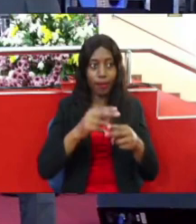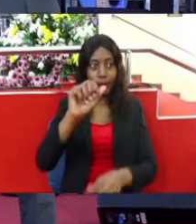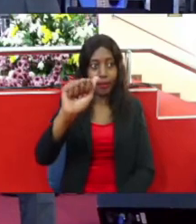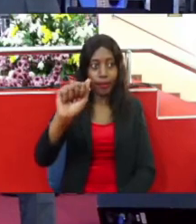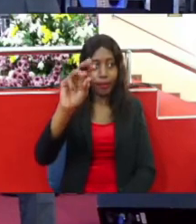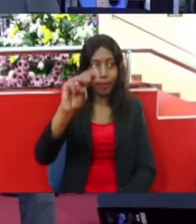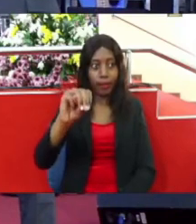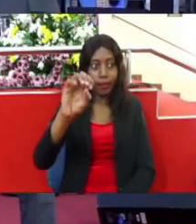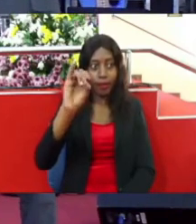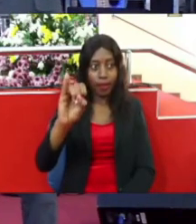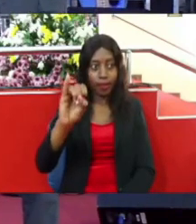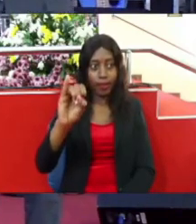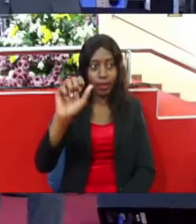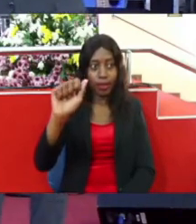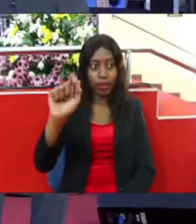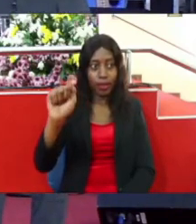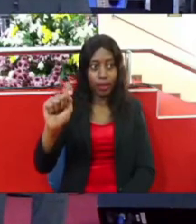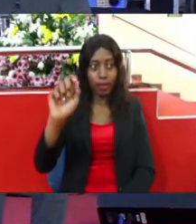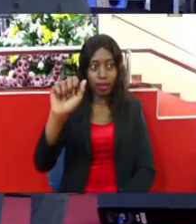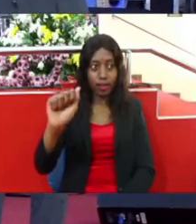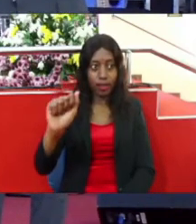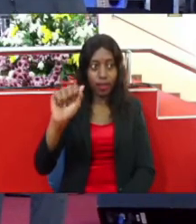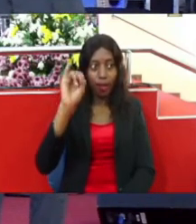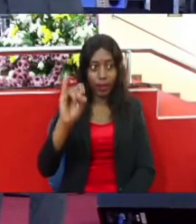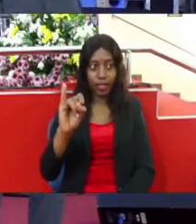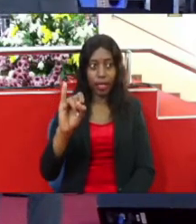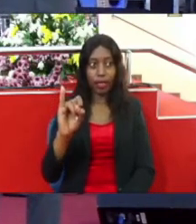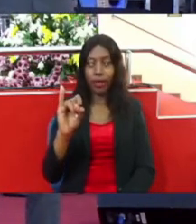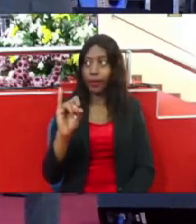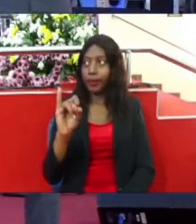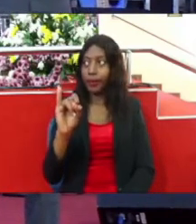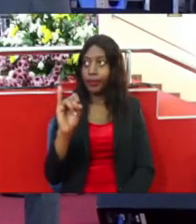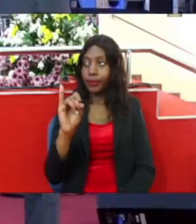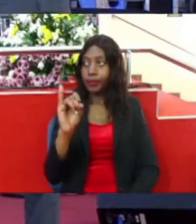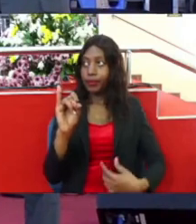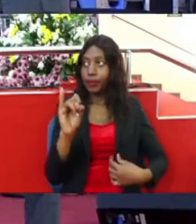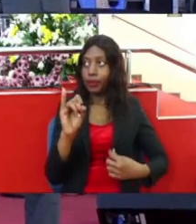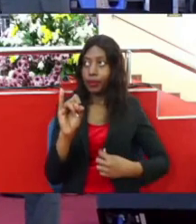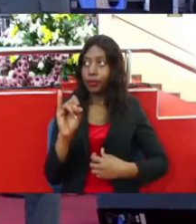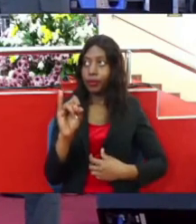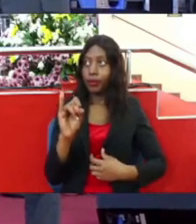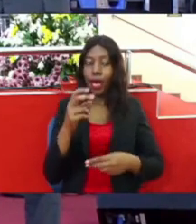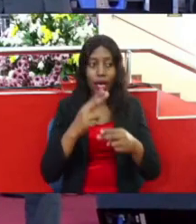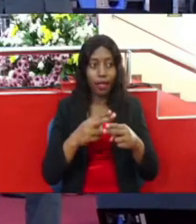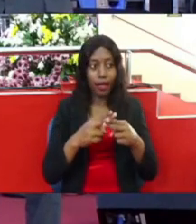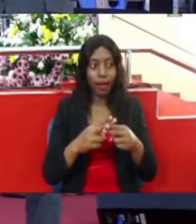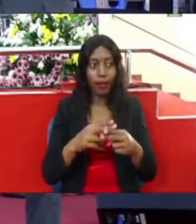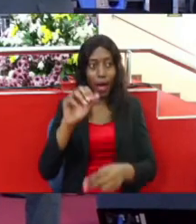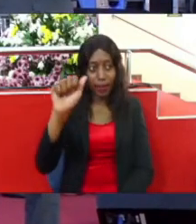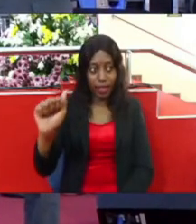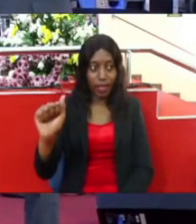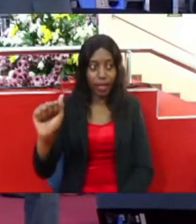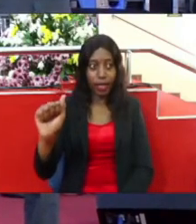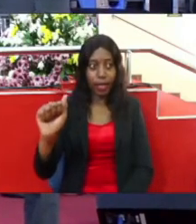a male's name. Ni jina la mwanamume. And the title of or this name Amittai, na maana ya hili jina